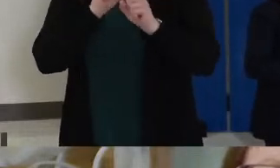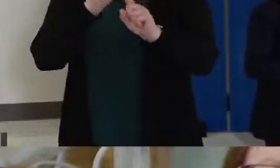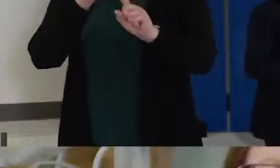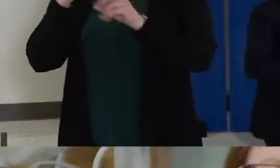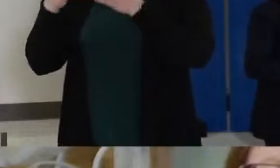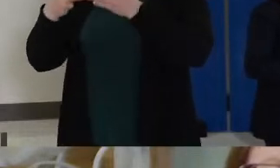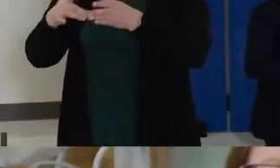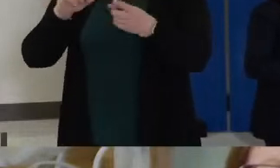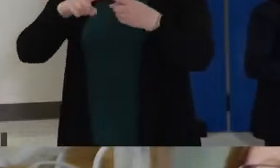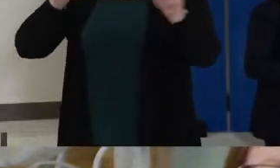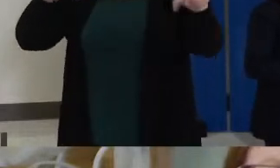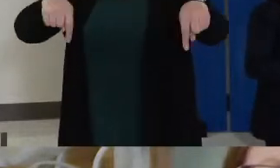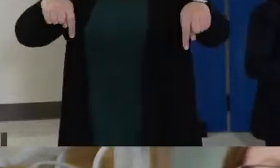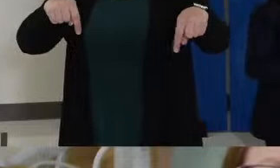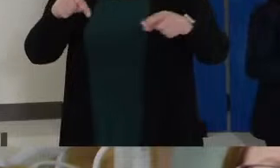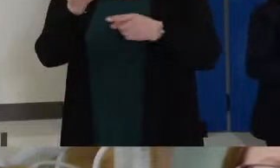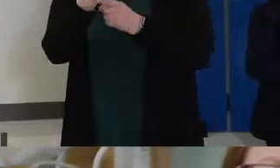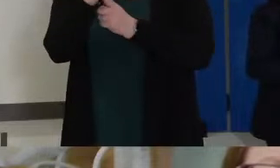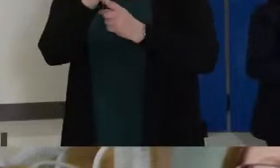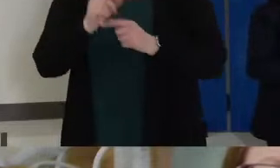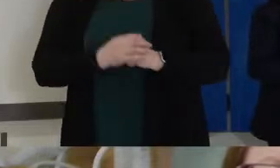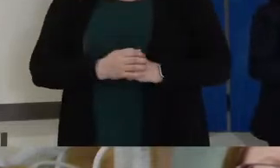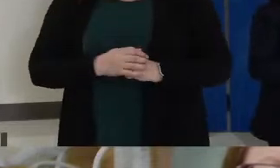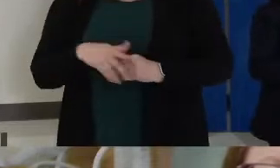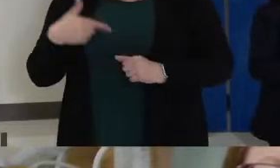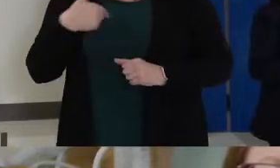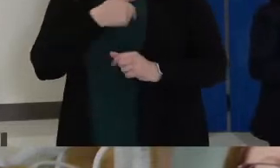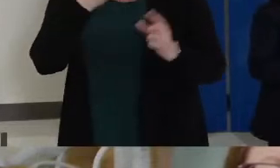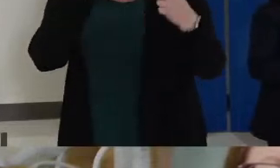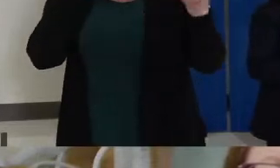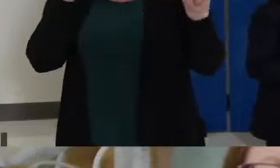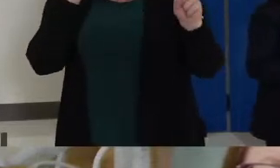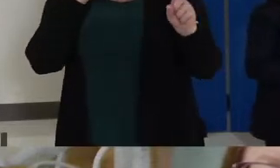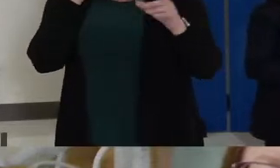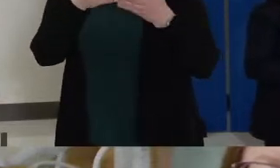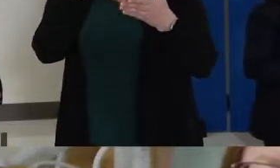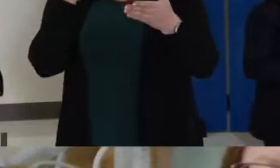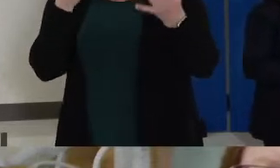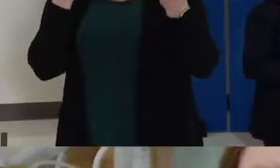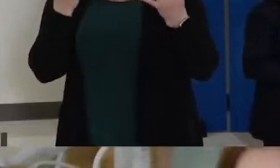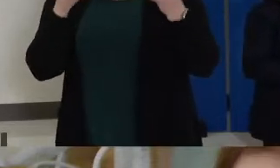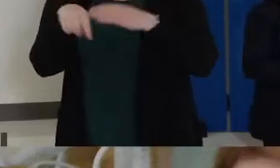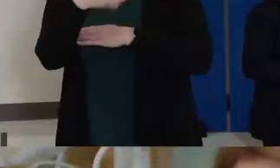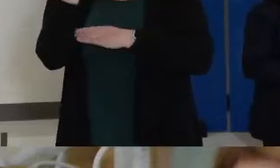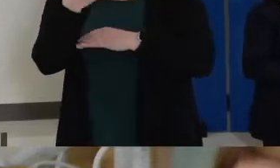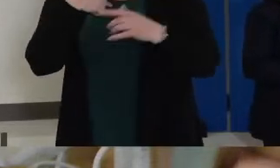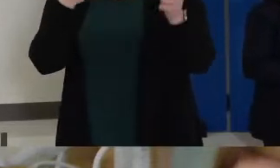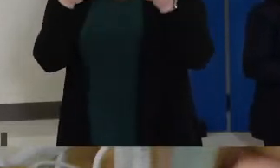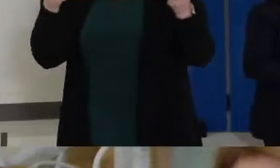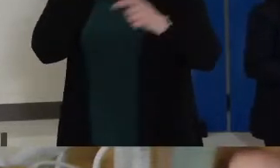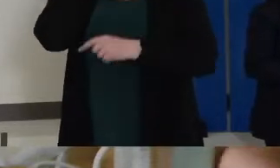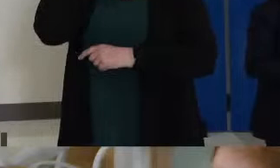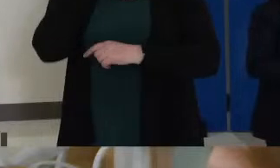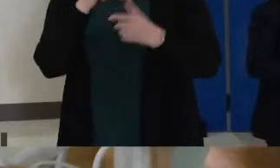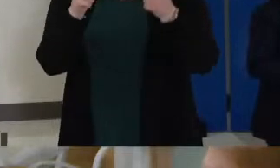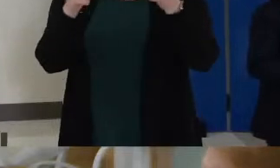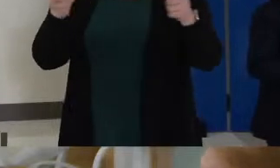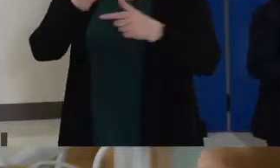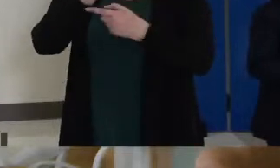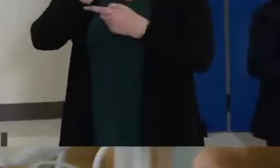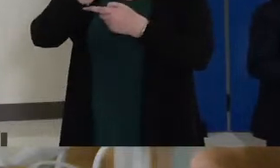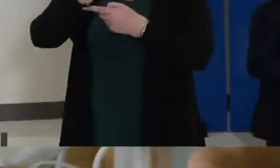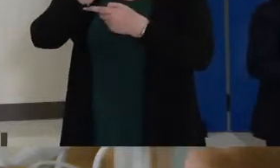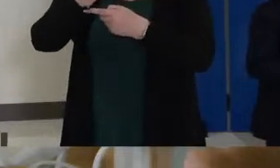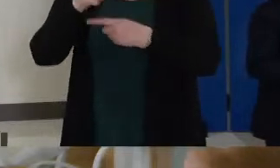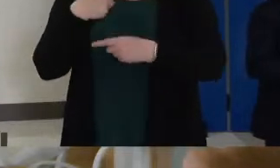very consequential moment. What we're announcing and advancing today is a big idea. It's a big deal. So much so